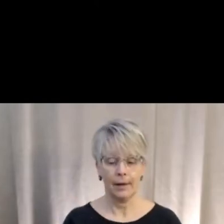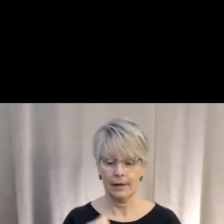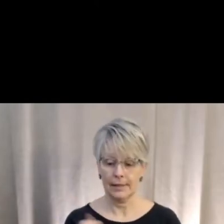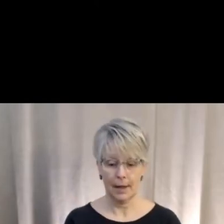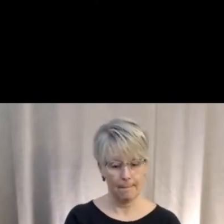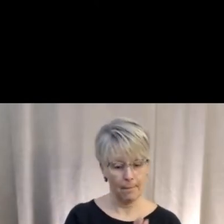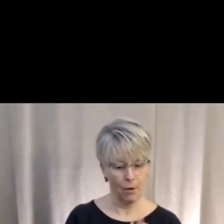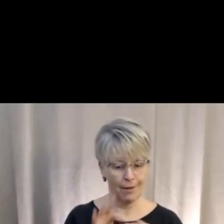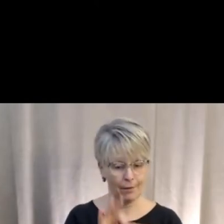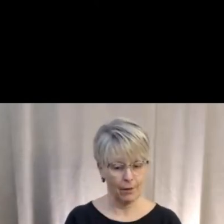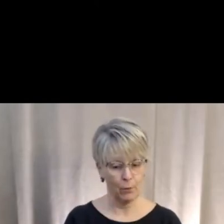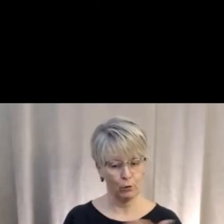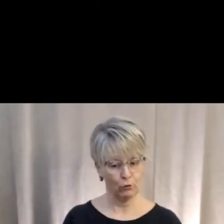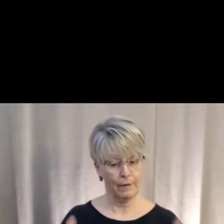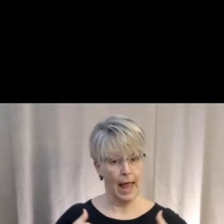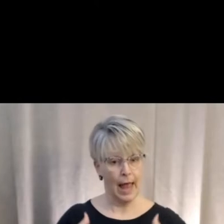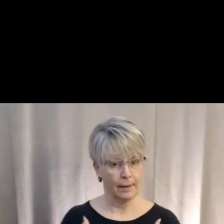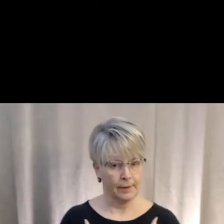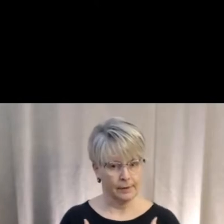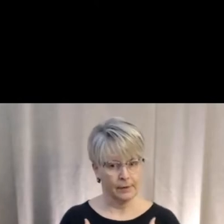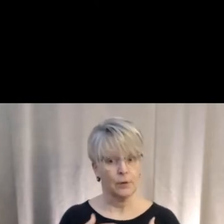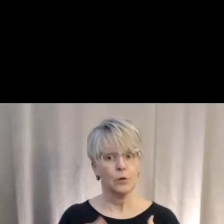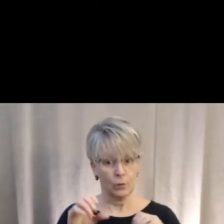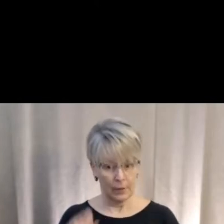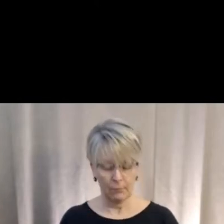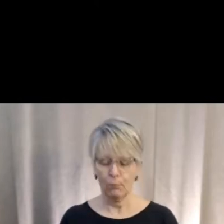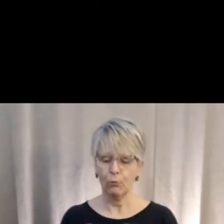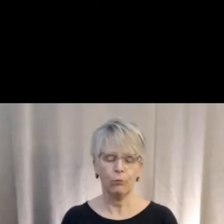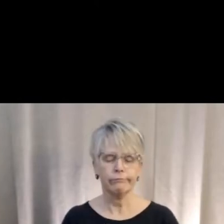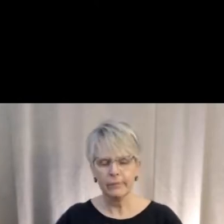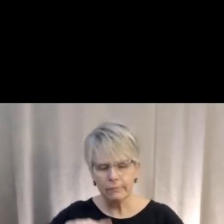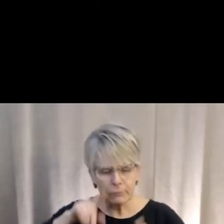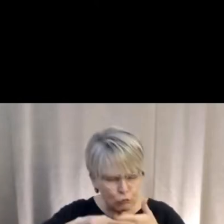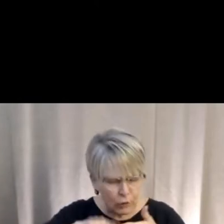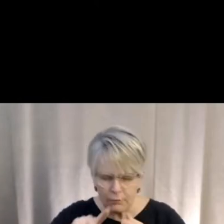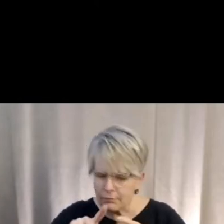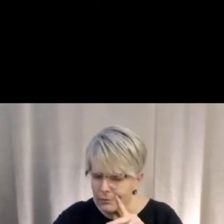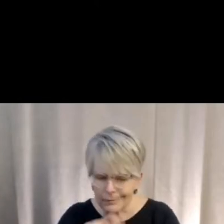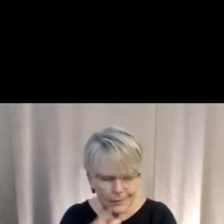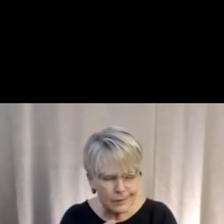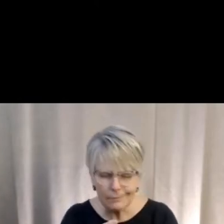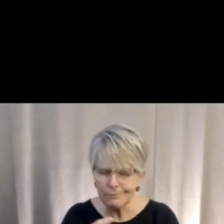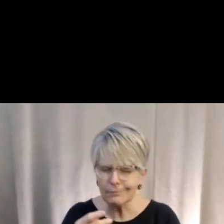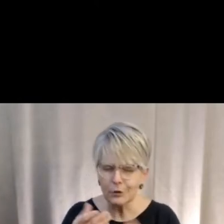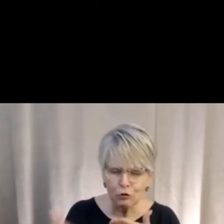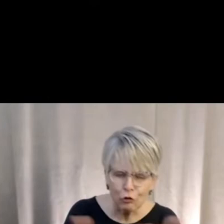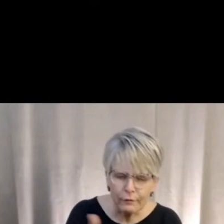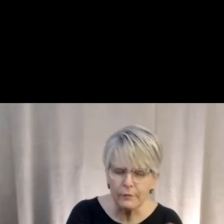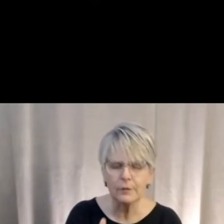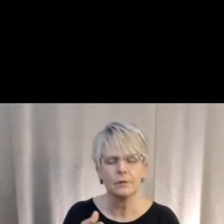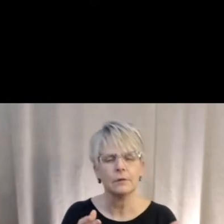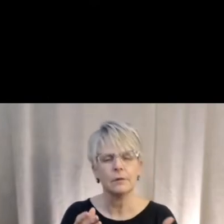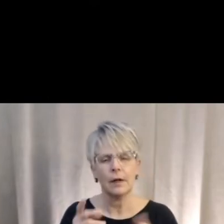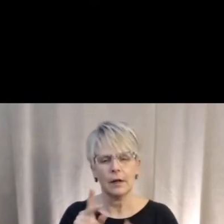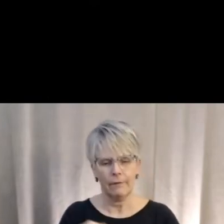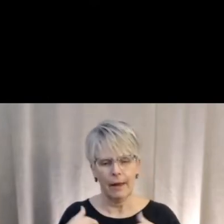on service animals, where you can get a lot more information in detail of what types of service animals are, or dogs rather,